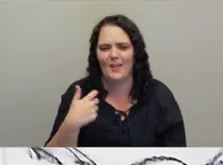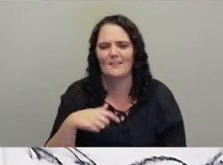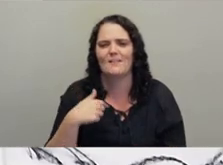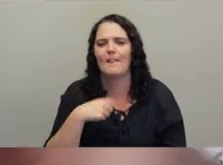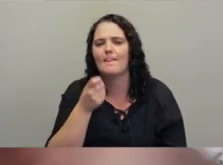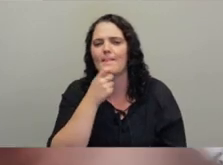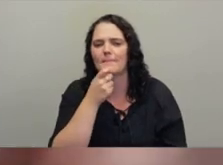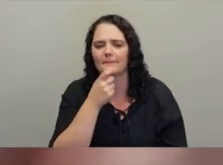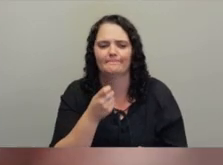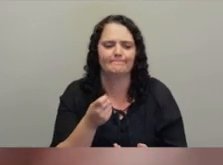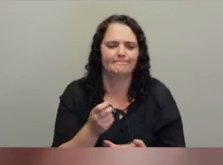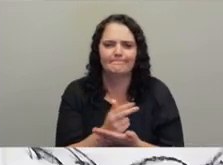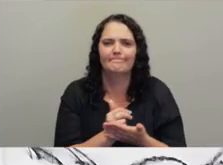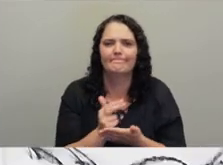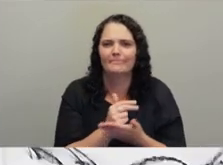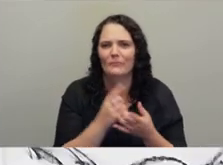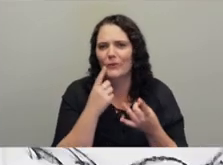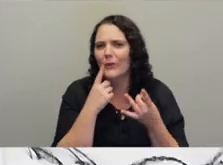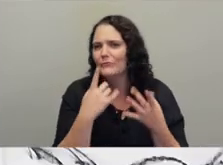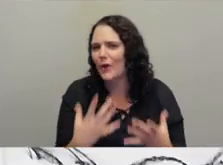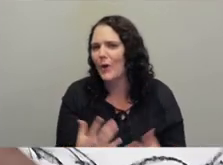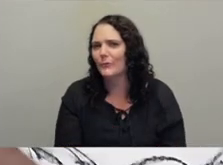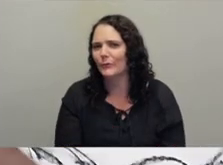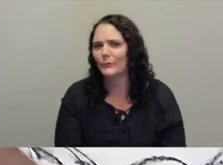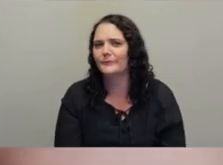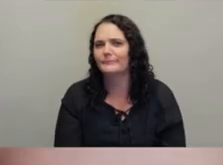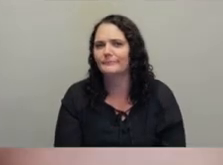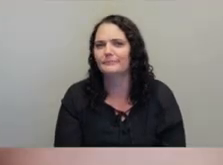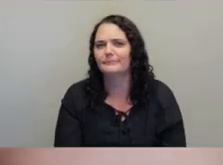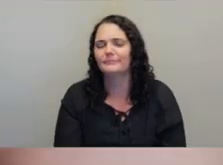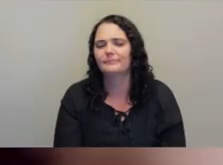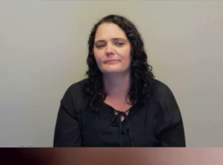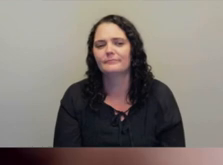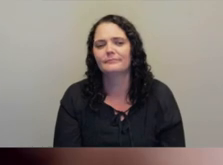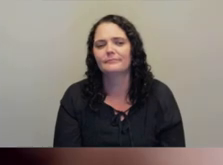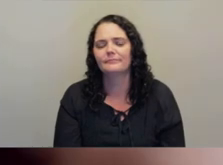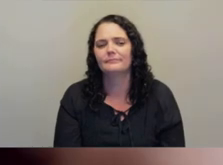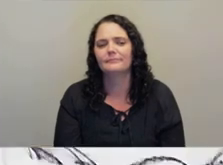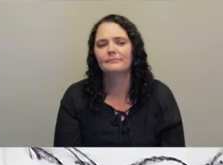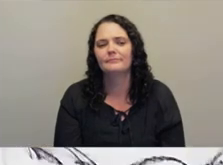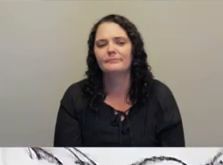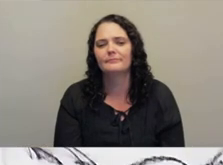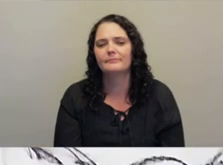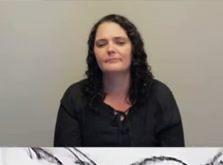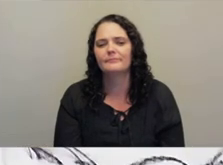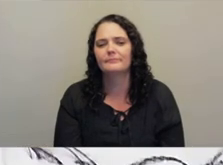there. And I'll show you the kind of mark it makes. Drop my pen in.